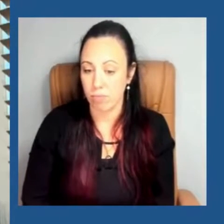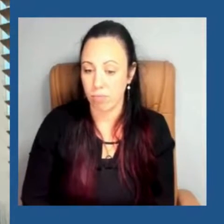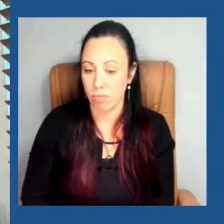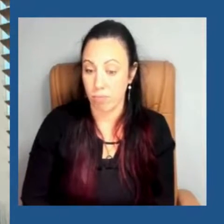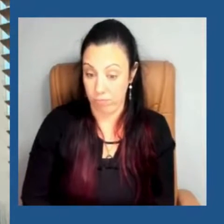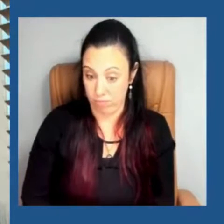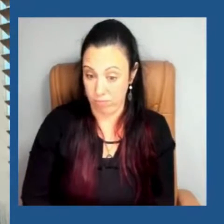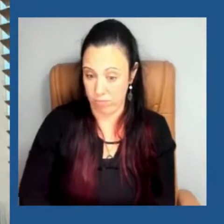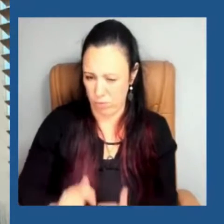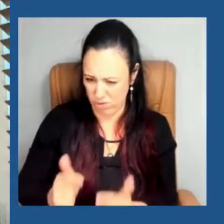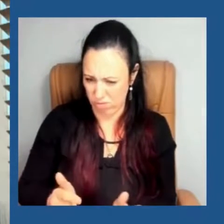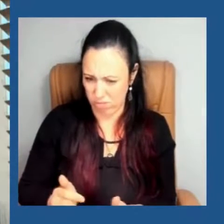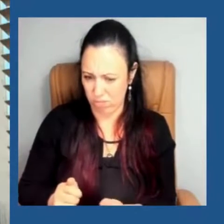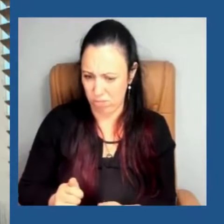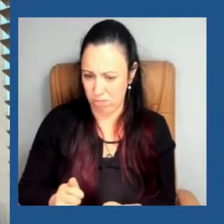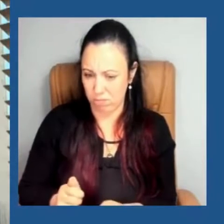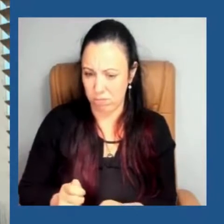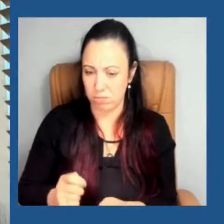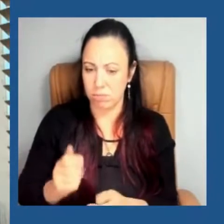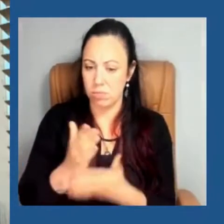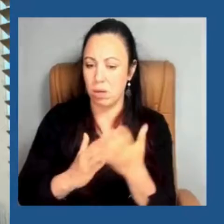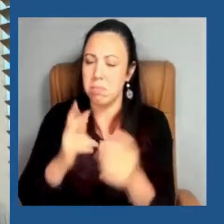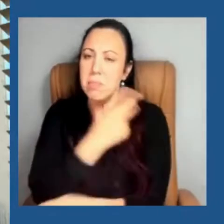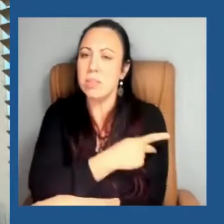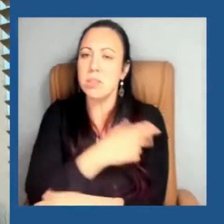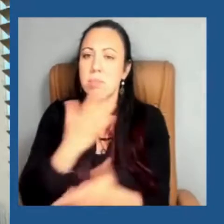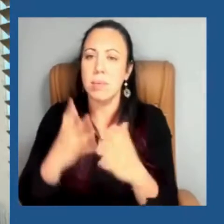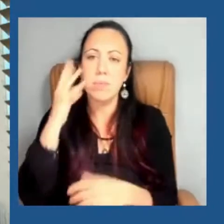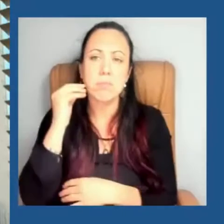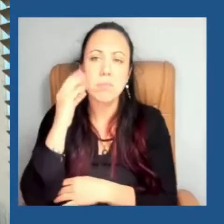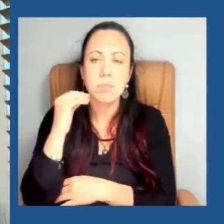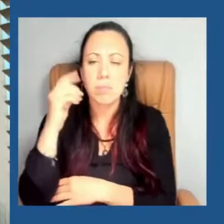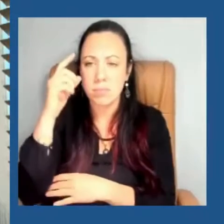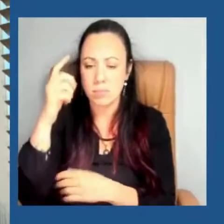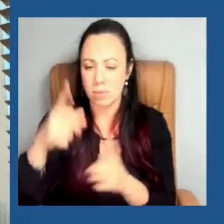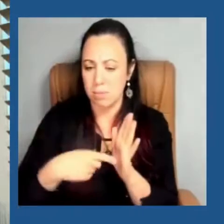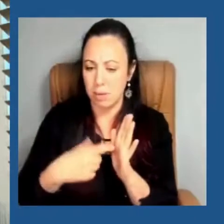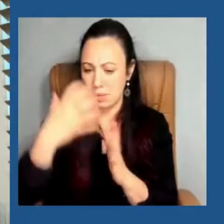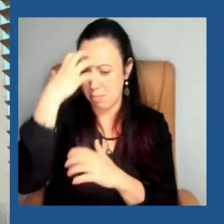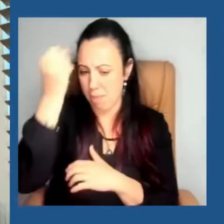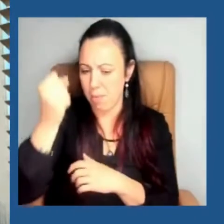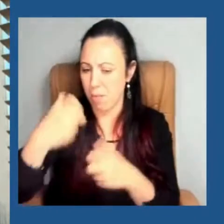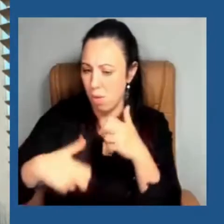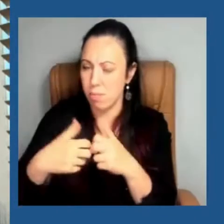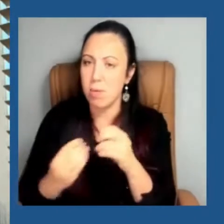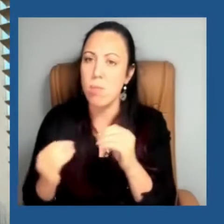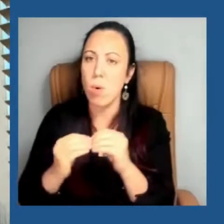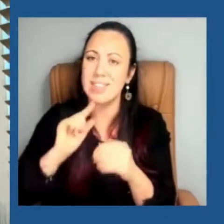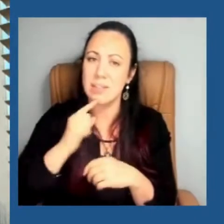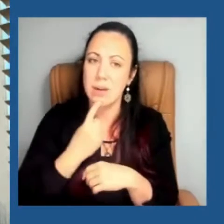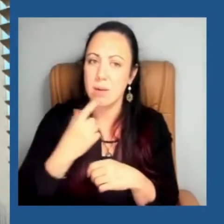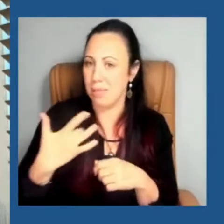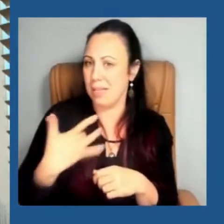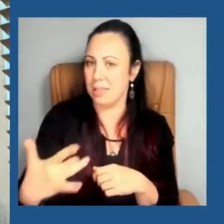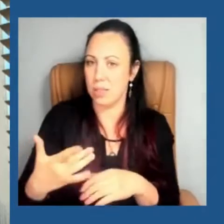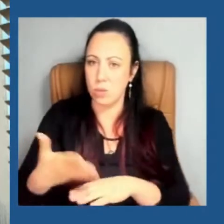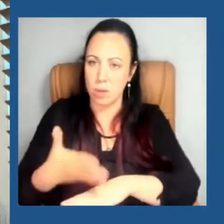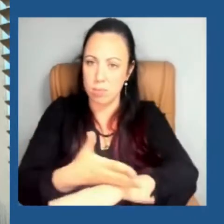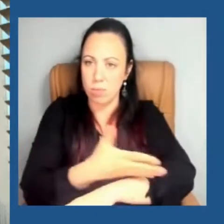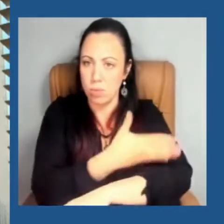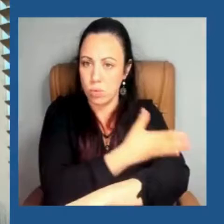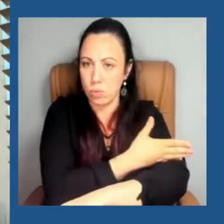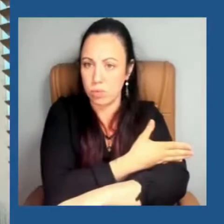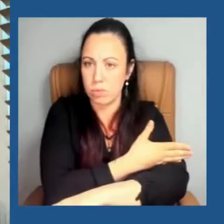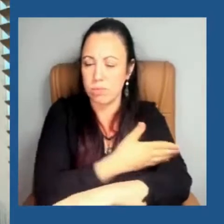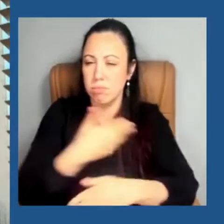around the time of the treatment. Sometimes the memory problems are more severe, but usually they begin to improve over the